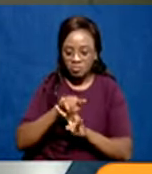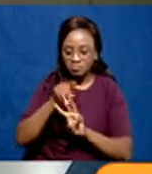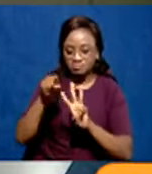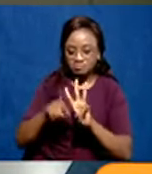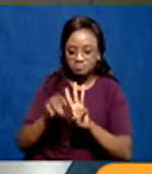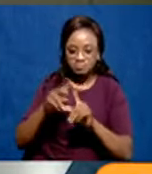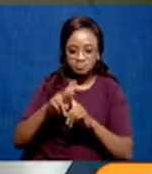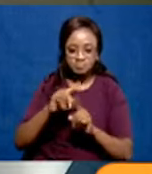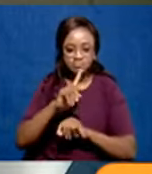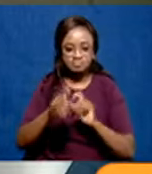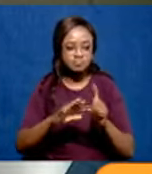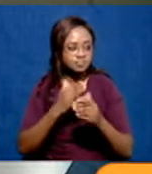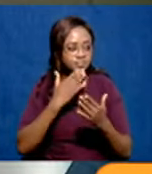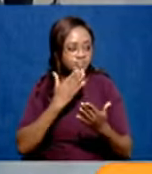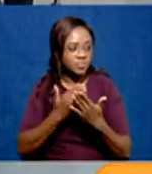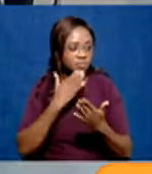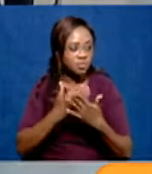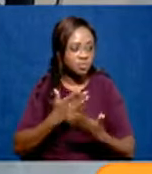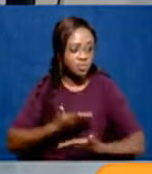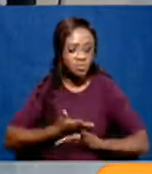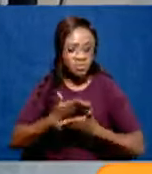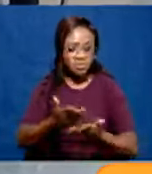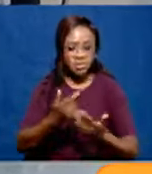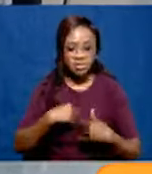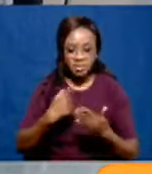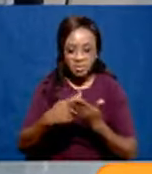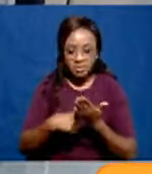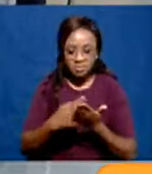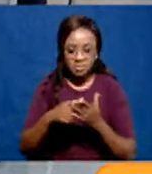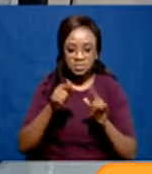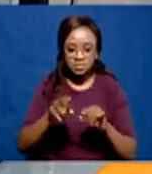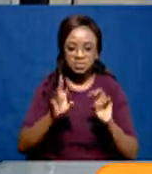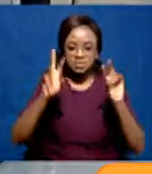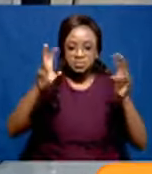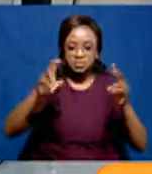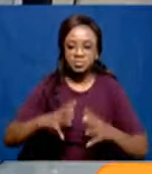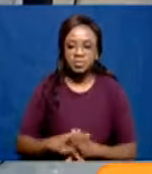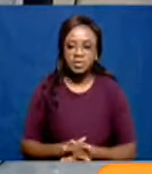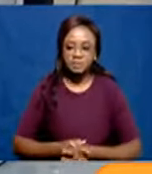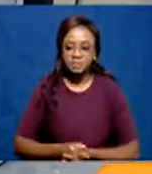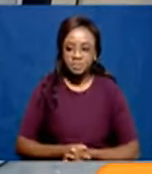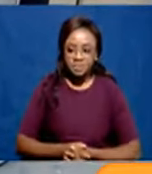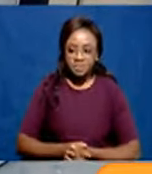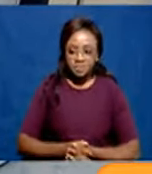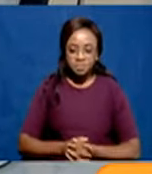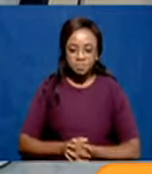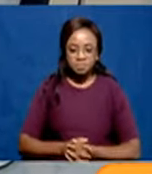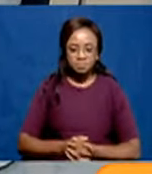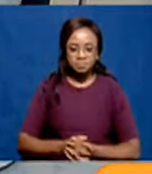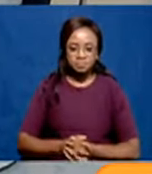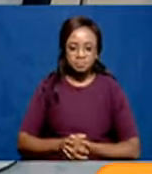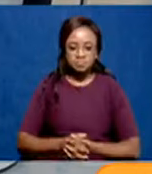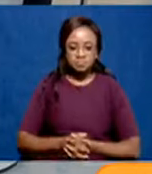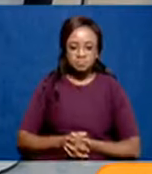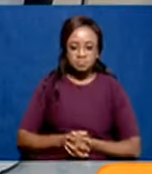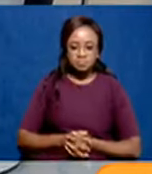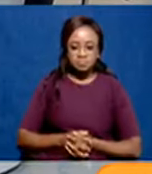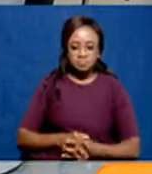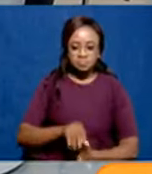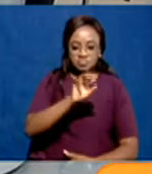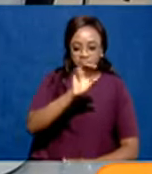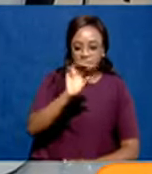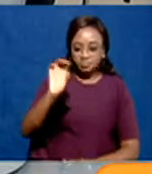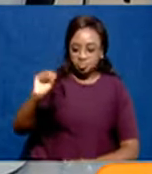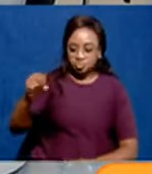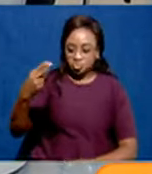for inviting me to discuss this very important topical issue at this point. The conceptualization of the Social Health Authority is a